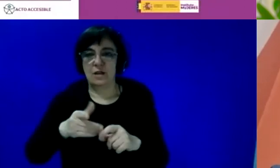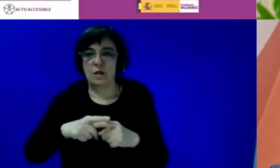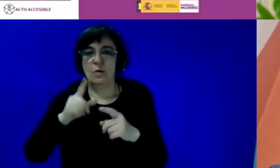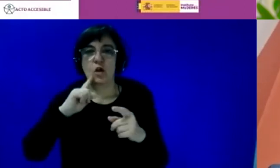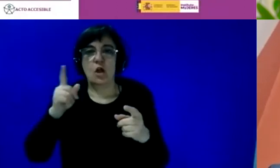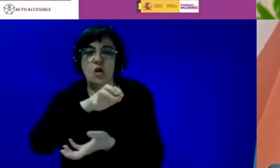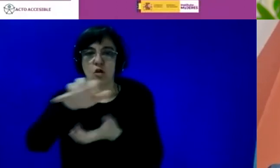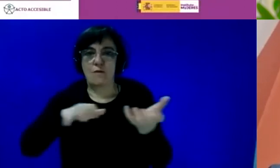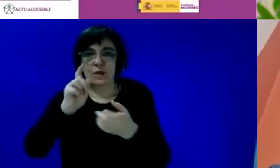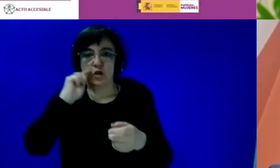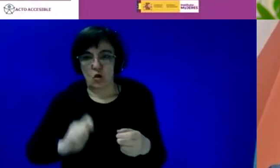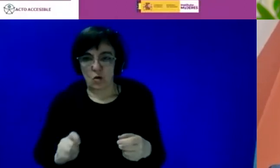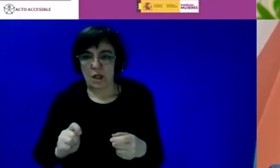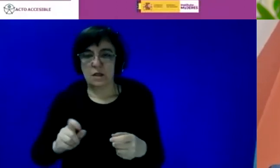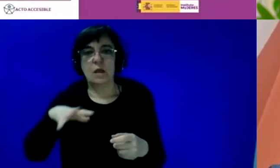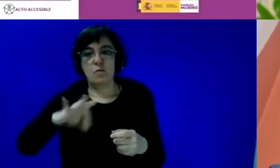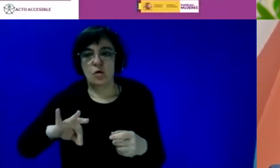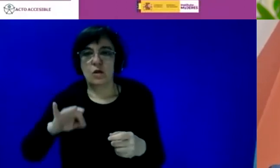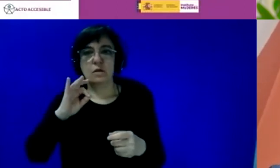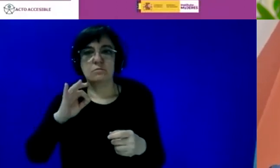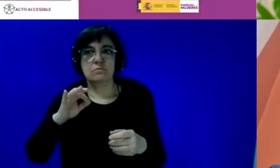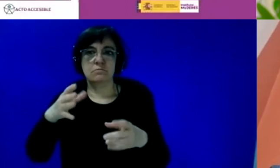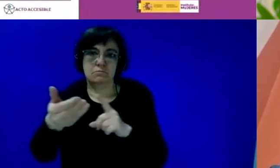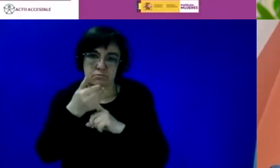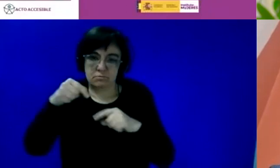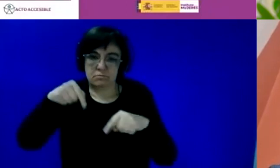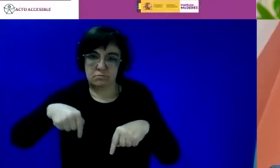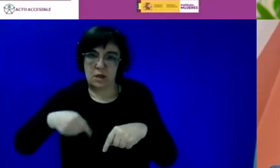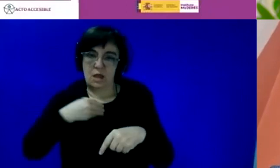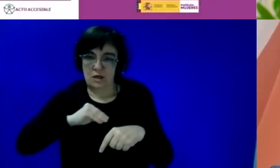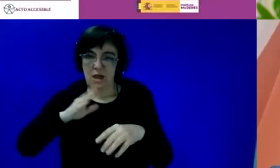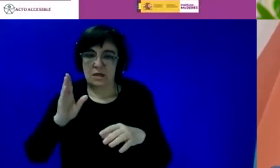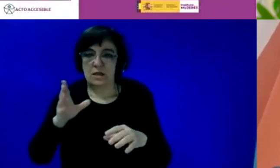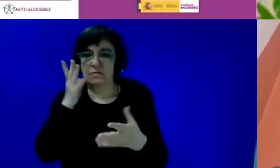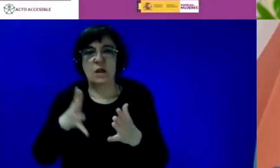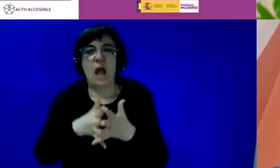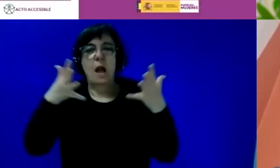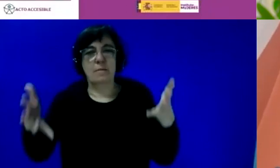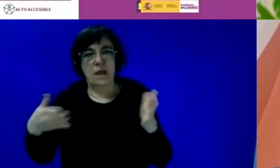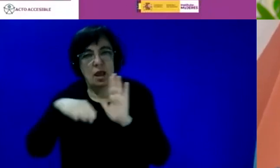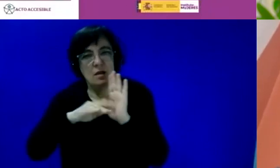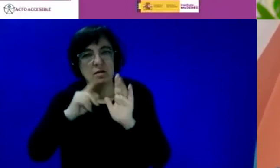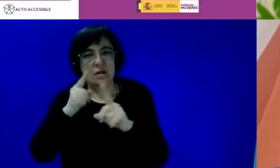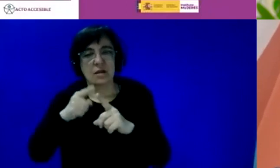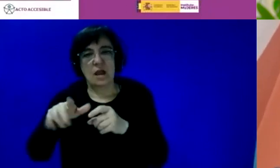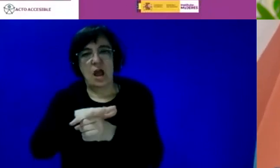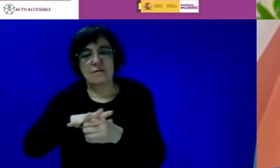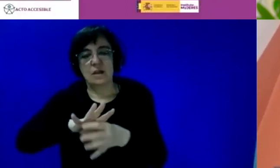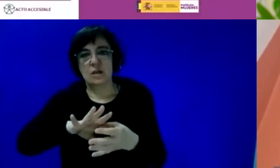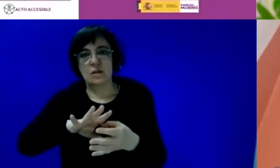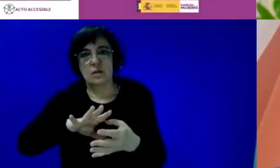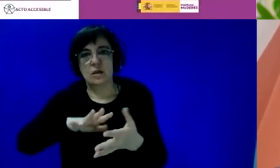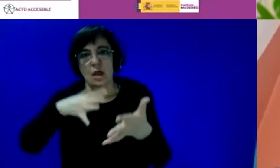regarding people affected by the conflict in Ukraine and refuge in Spain.